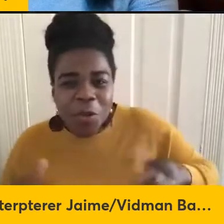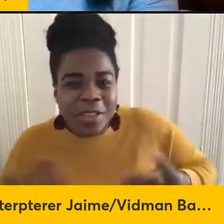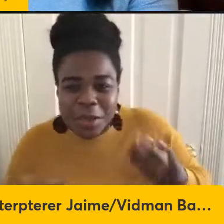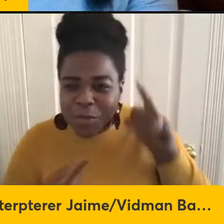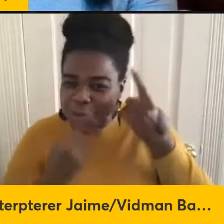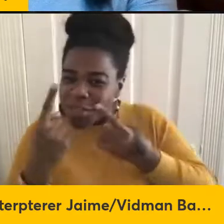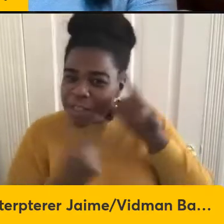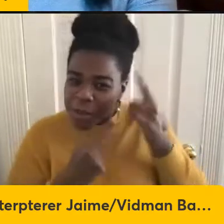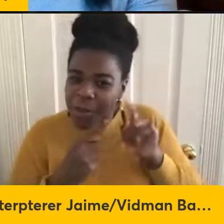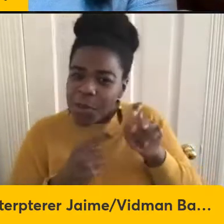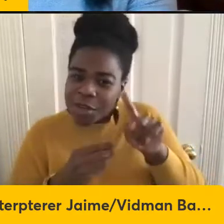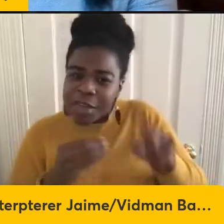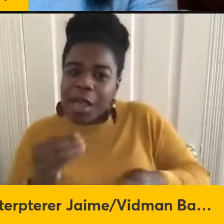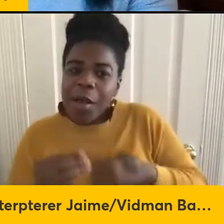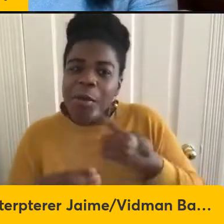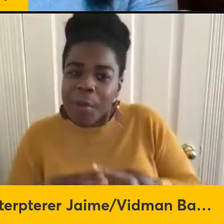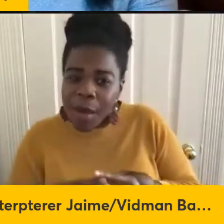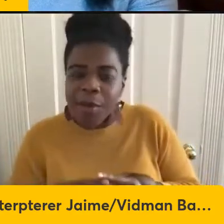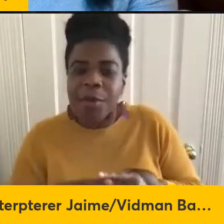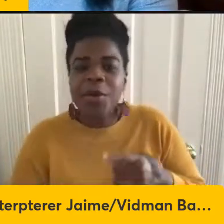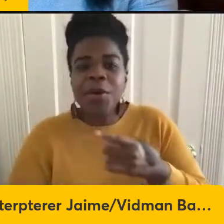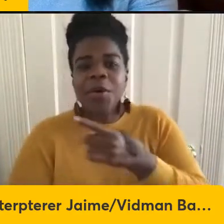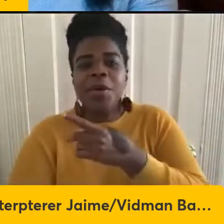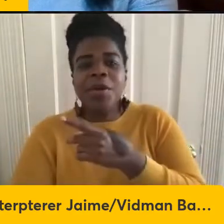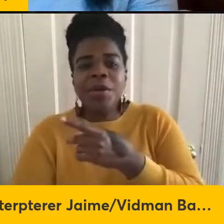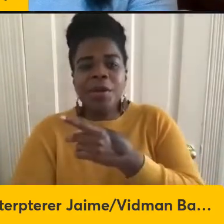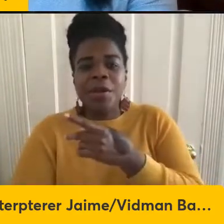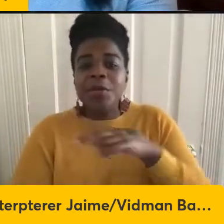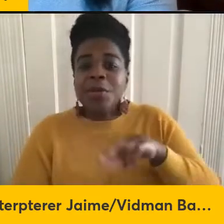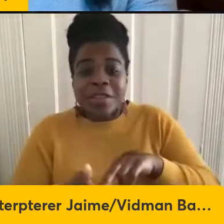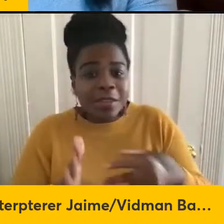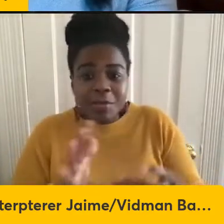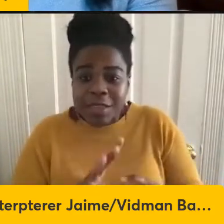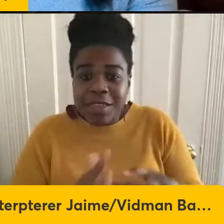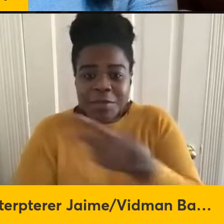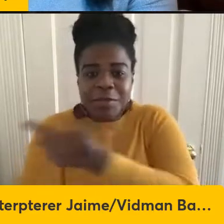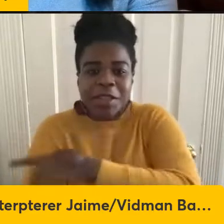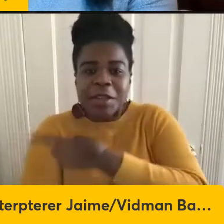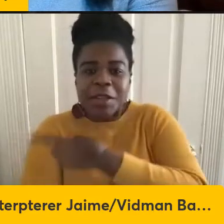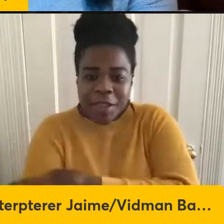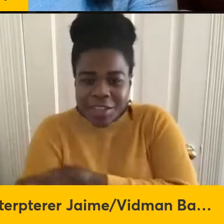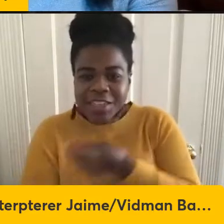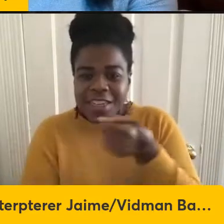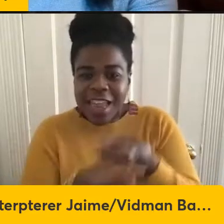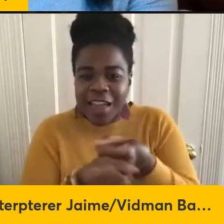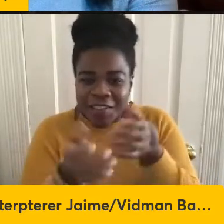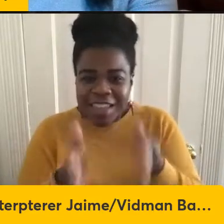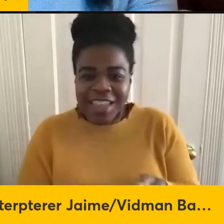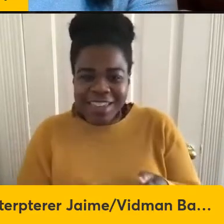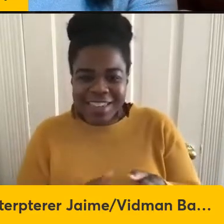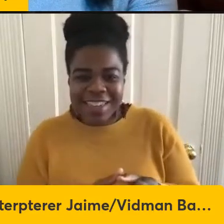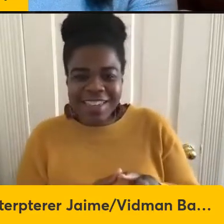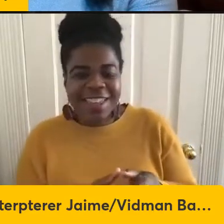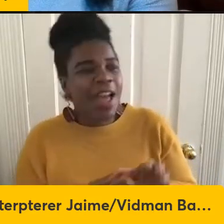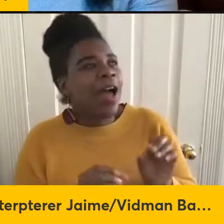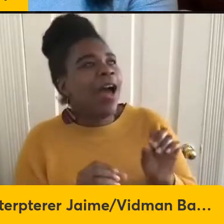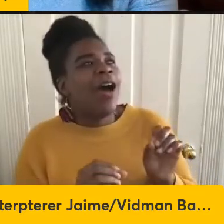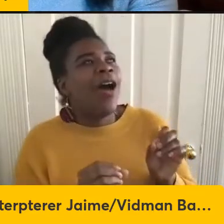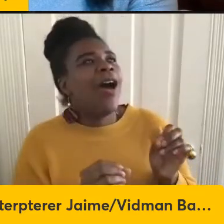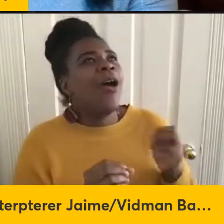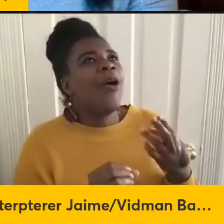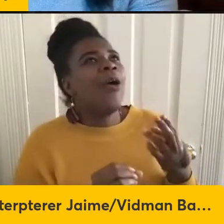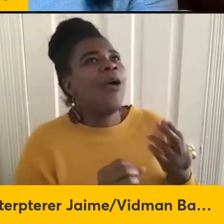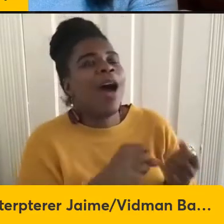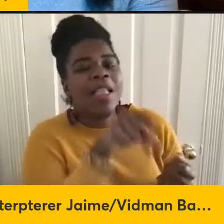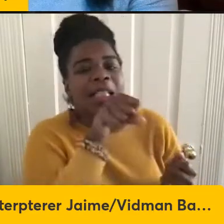question about what does it mean to be a patient advocate? Oh, I love this question because it's